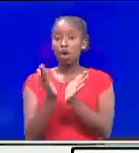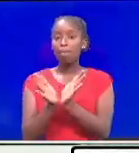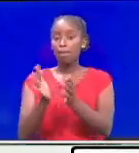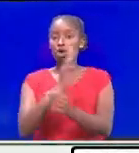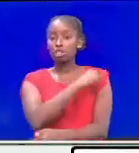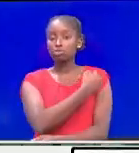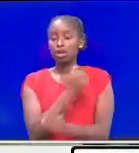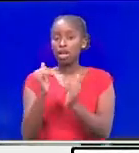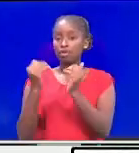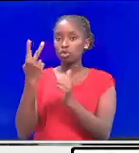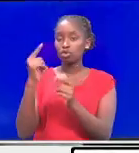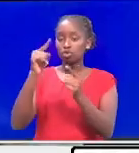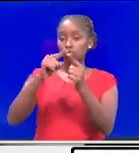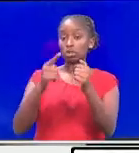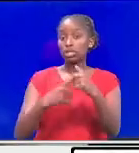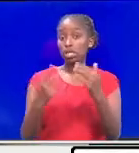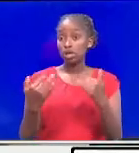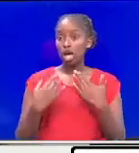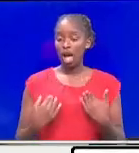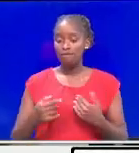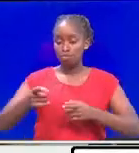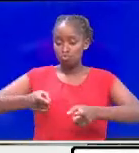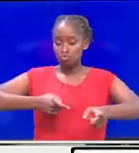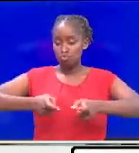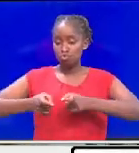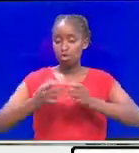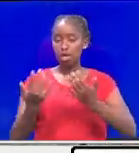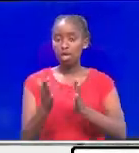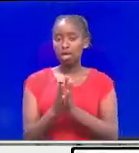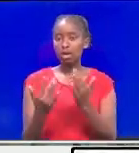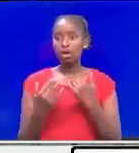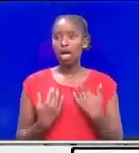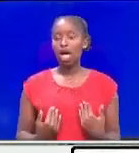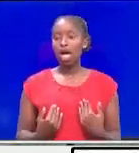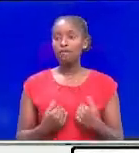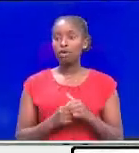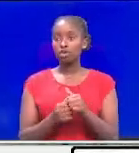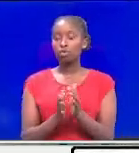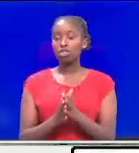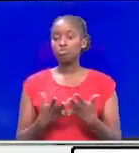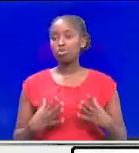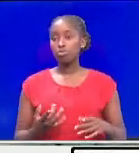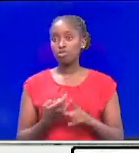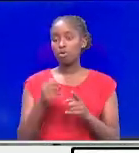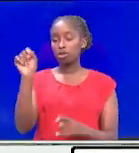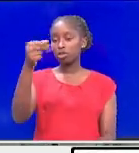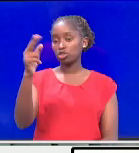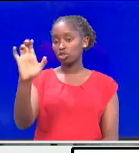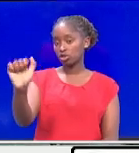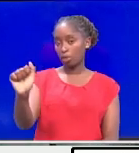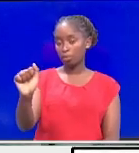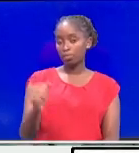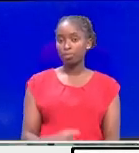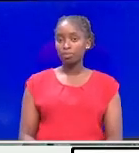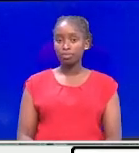6 have been contracted and are now offering services to SHA registered beneficiaries. All patients where NHIF had